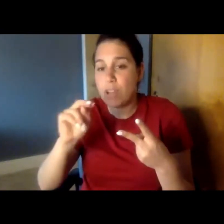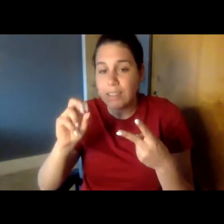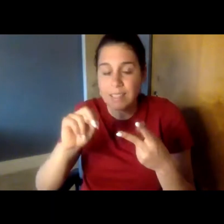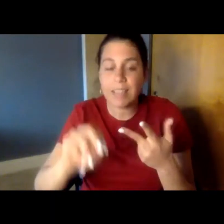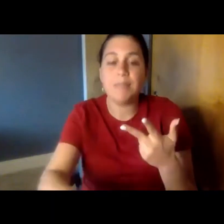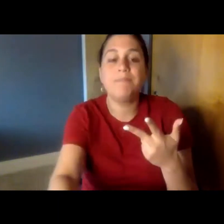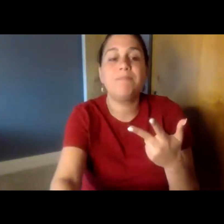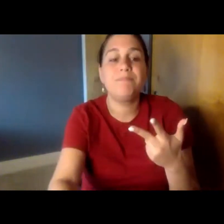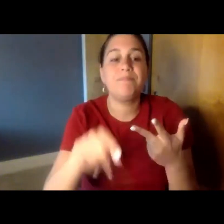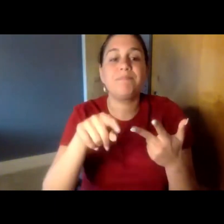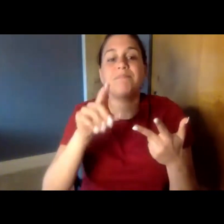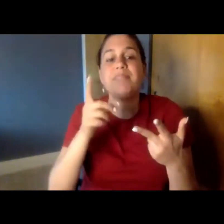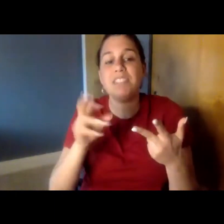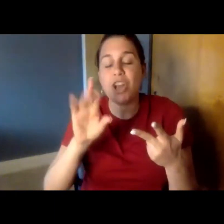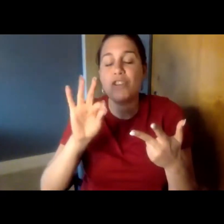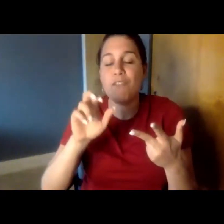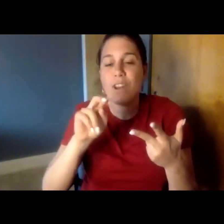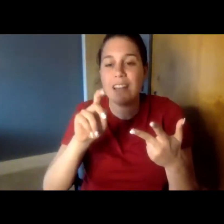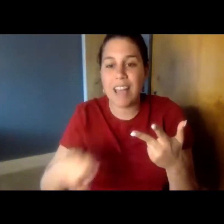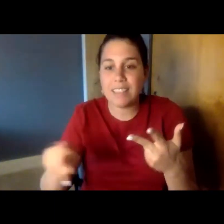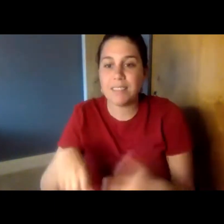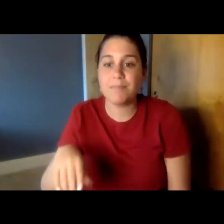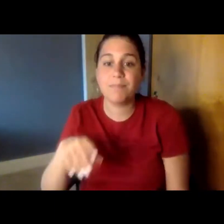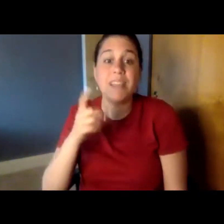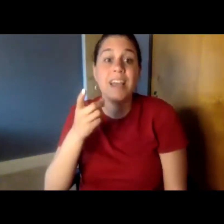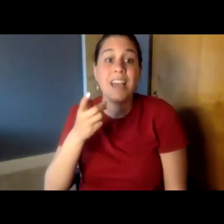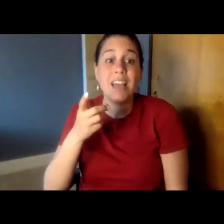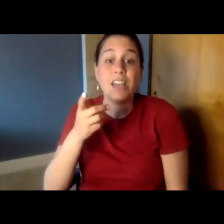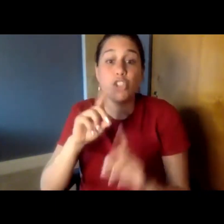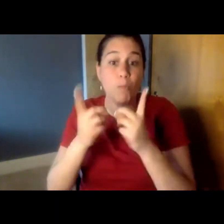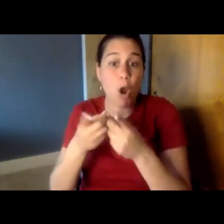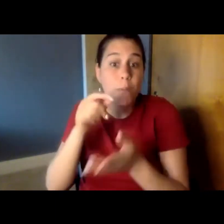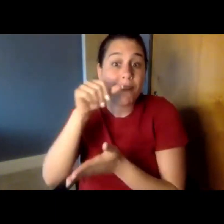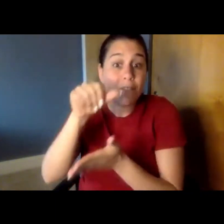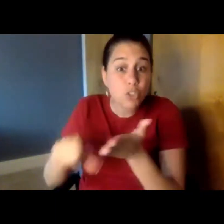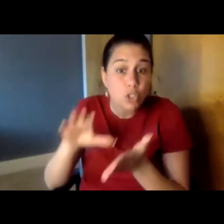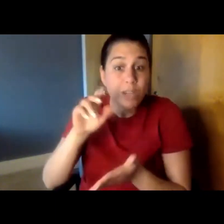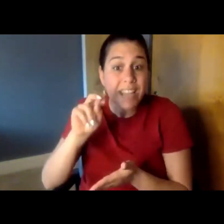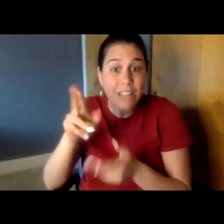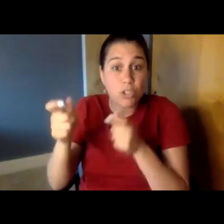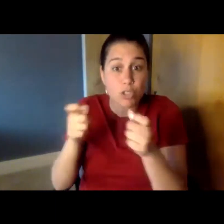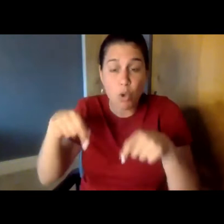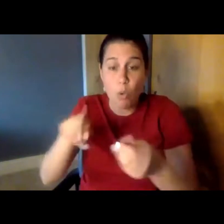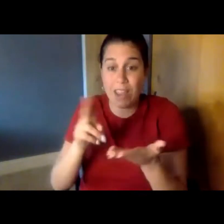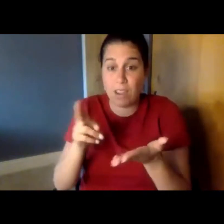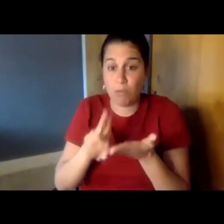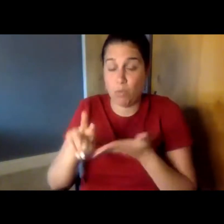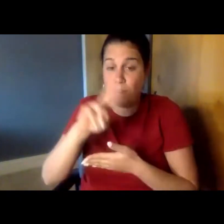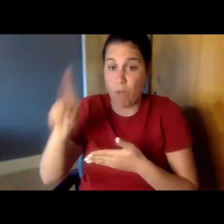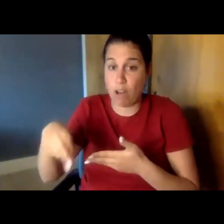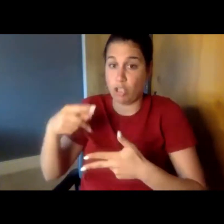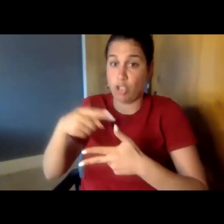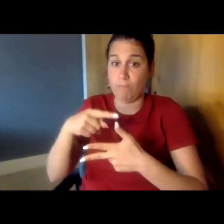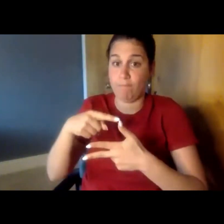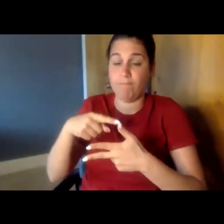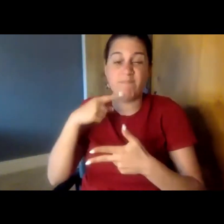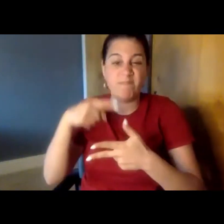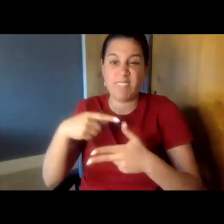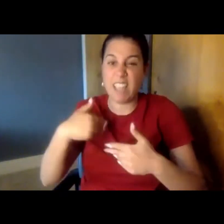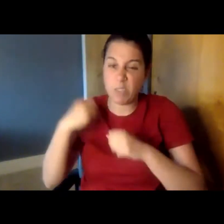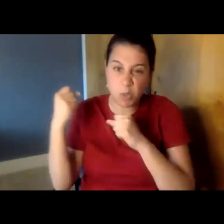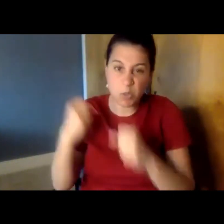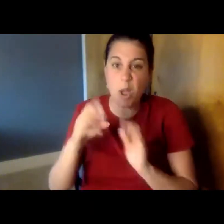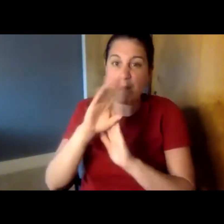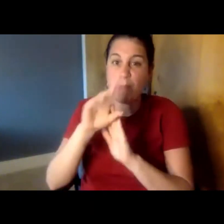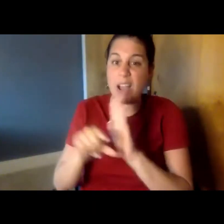Kamen is an assistant professor in the Department of Surgery, Division of Cancer Control at the University of Rochester. He has a strong